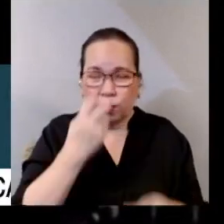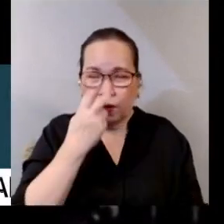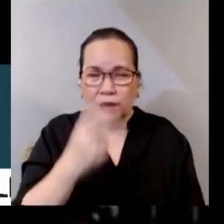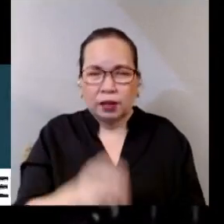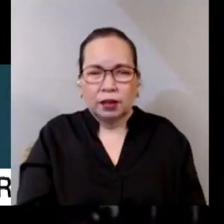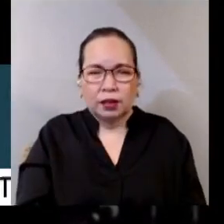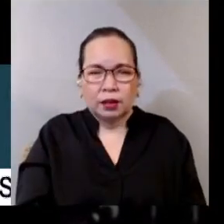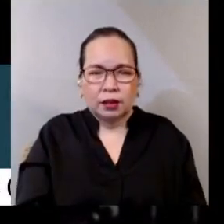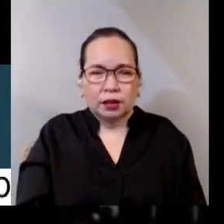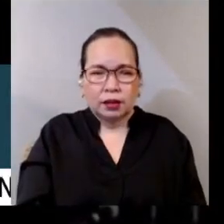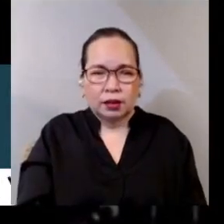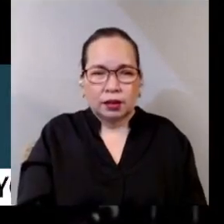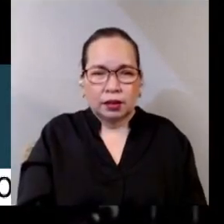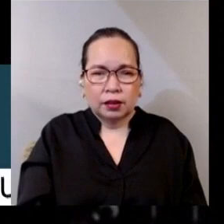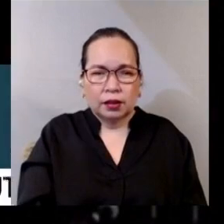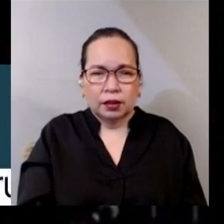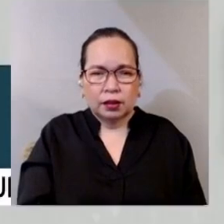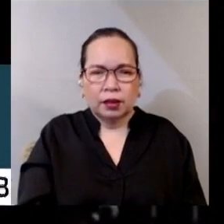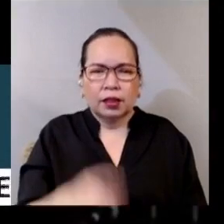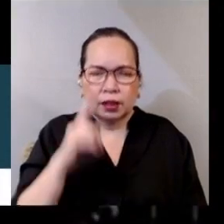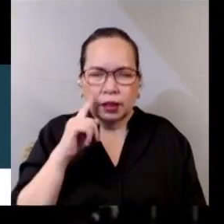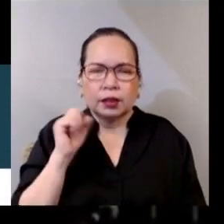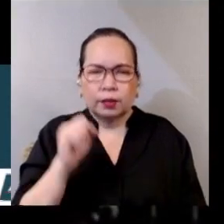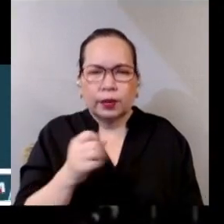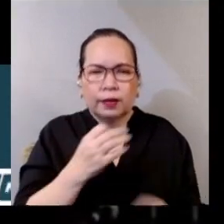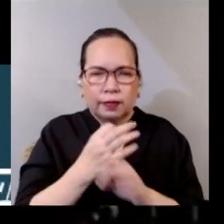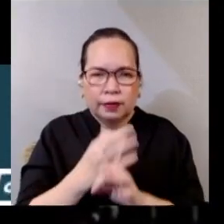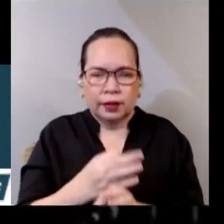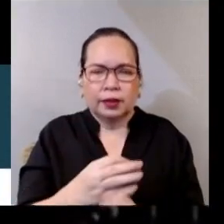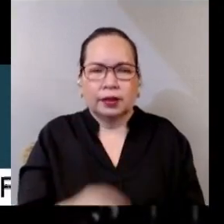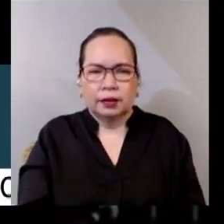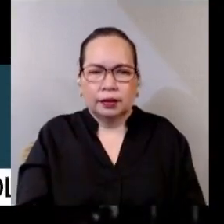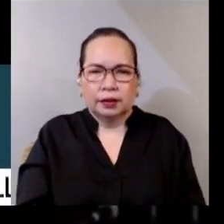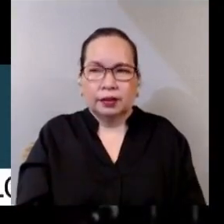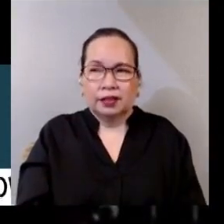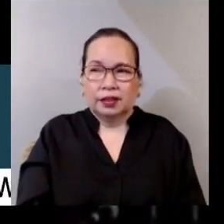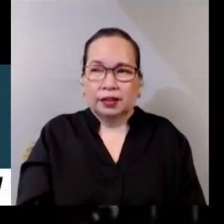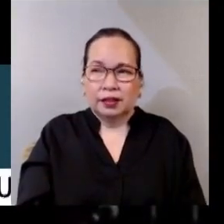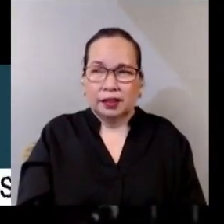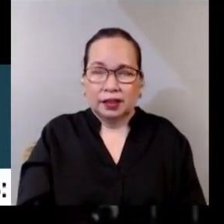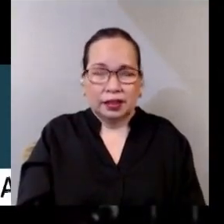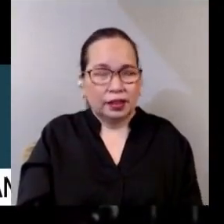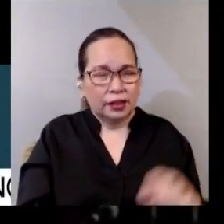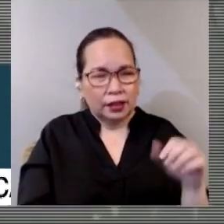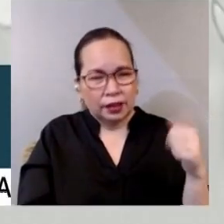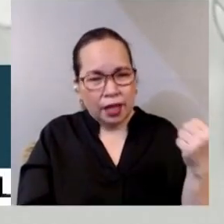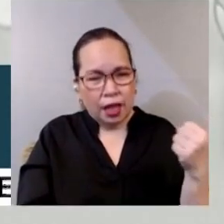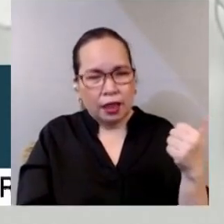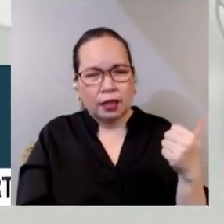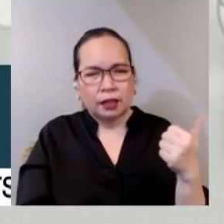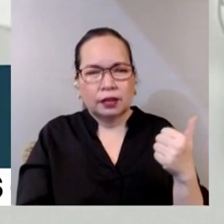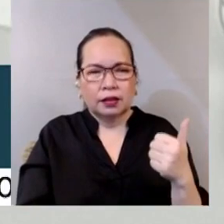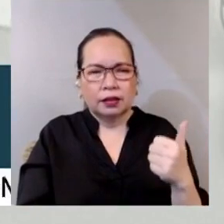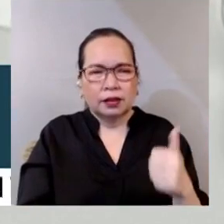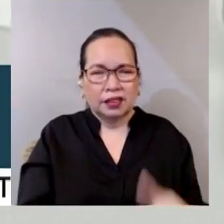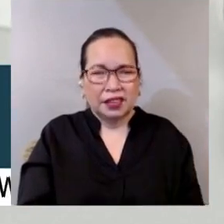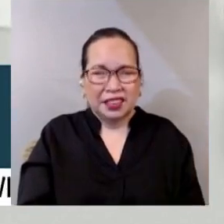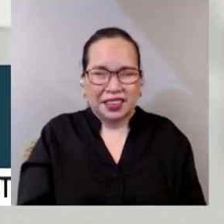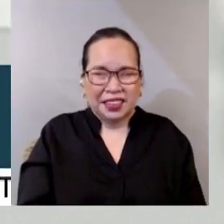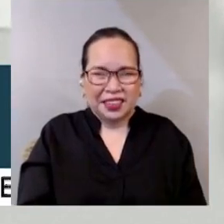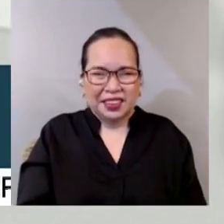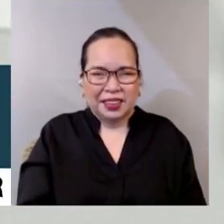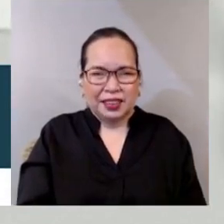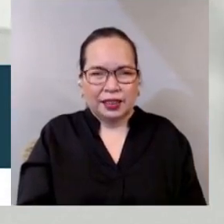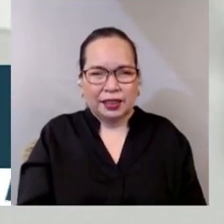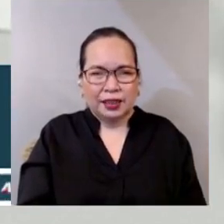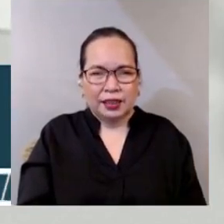believe we can still restore vision. And then the other application being in the motor cortex,